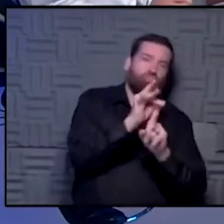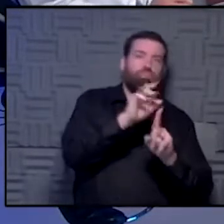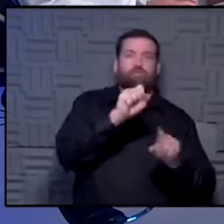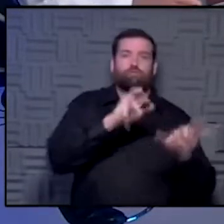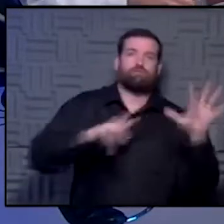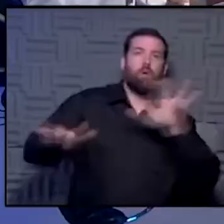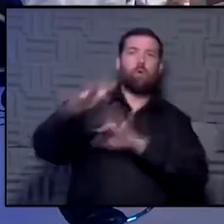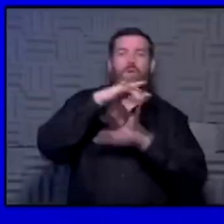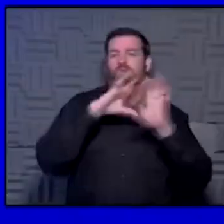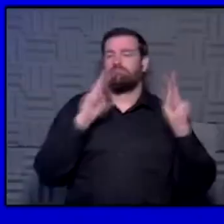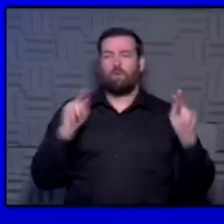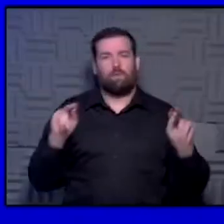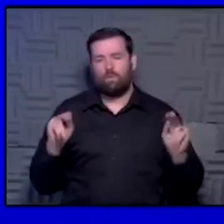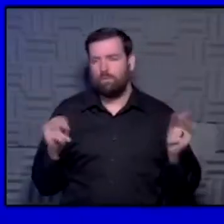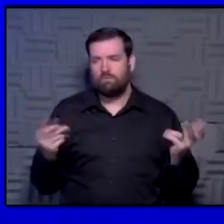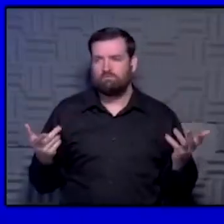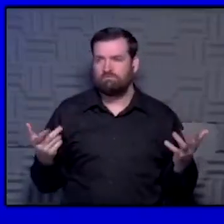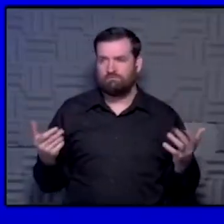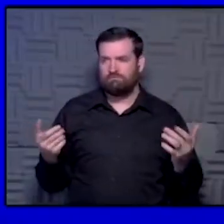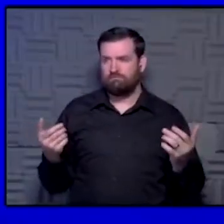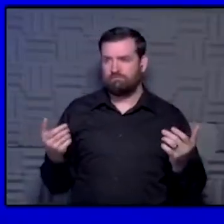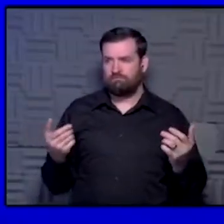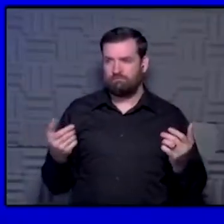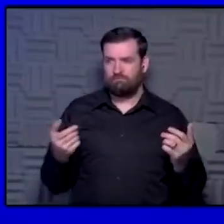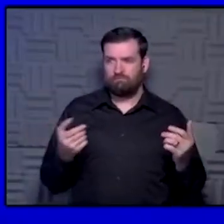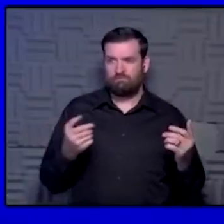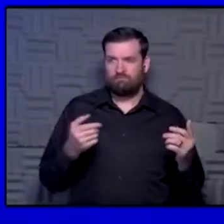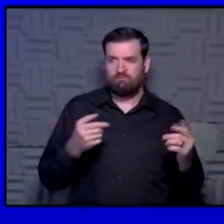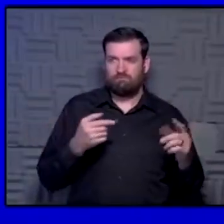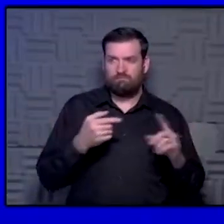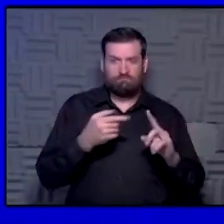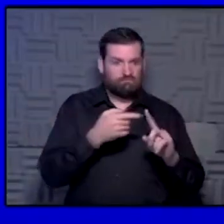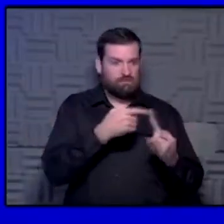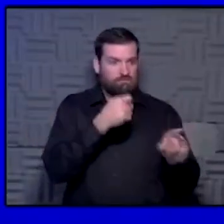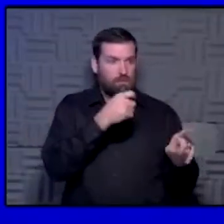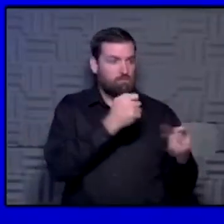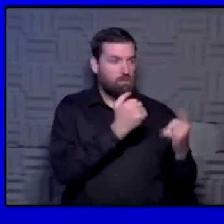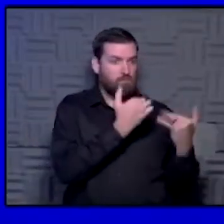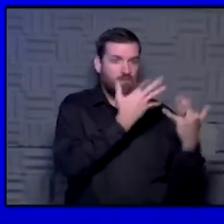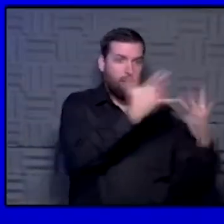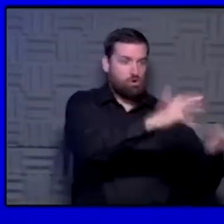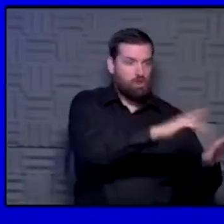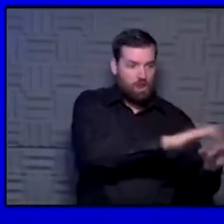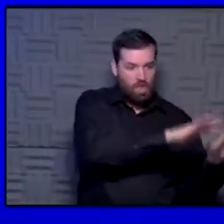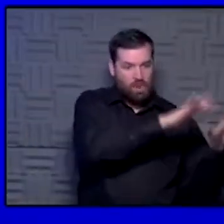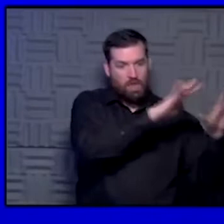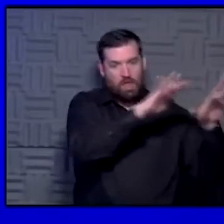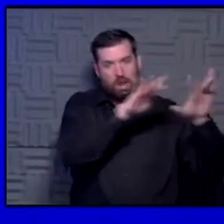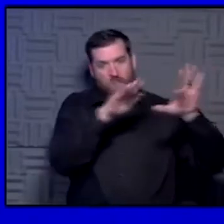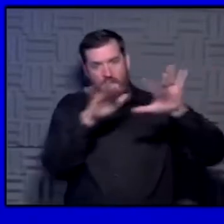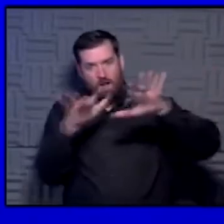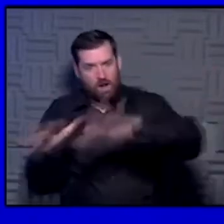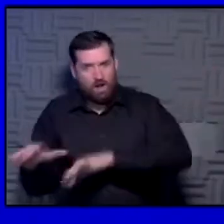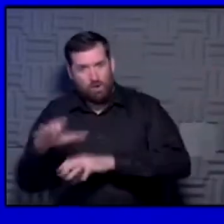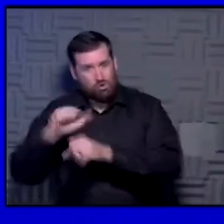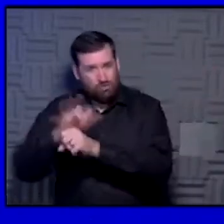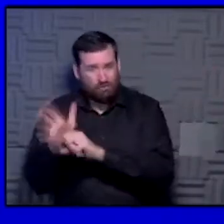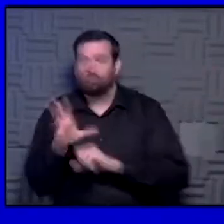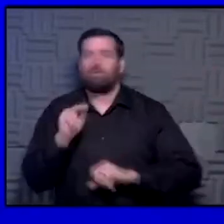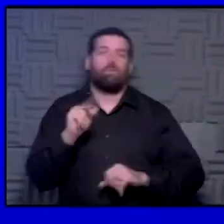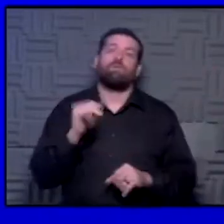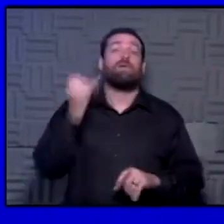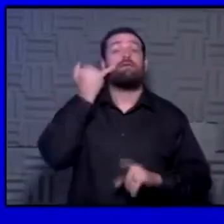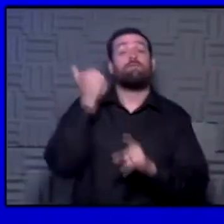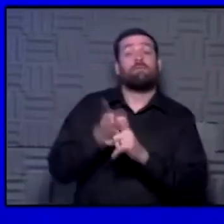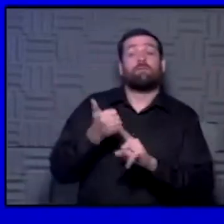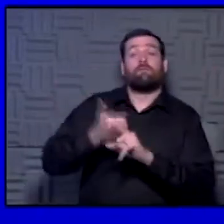going to be all the way from there to that, from the wildfires to here. But certainly if somebody is ill